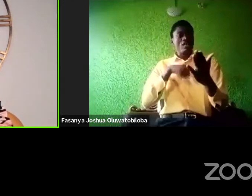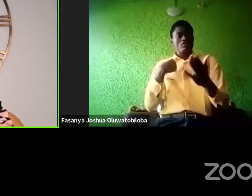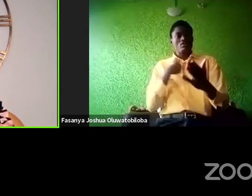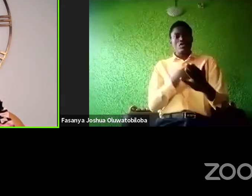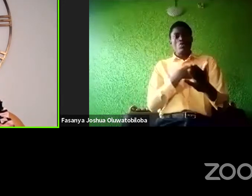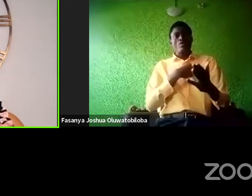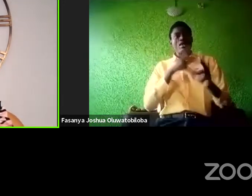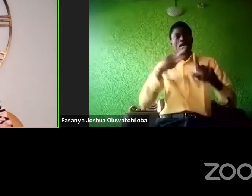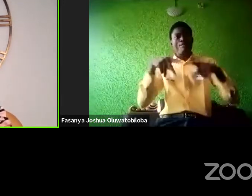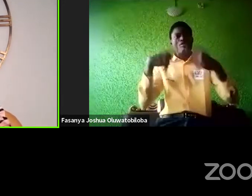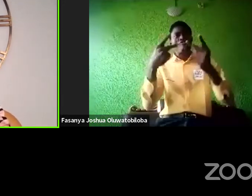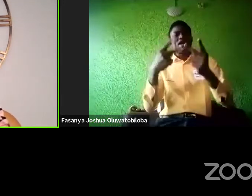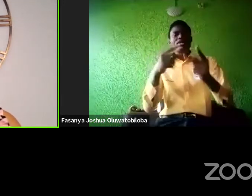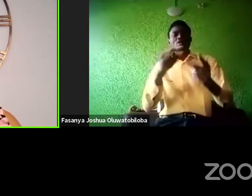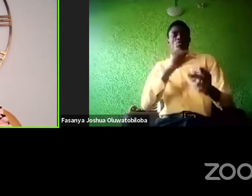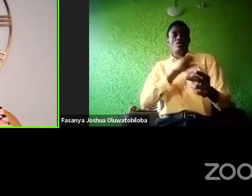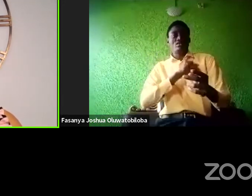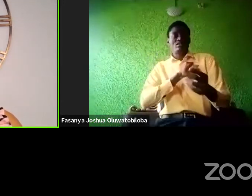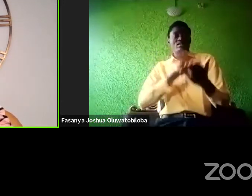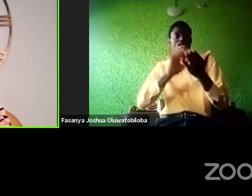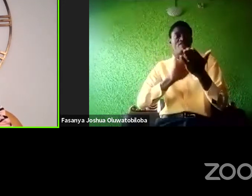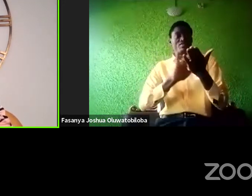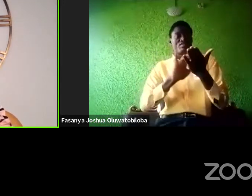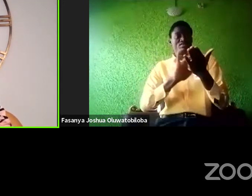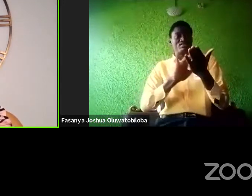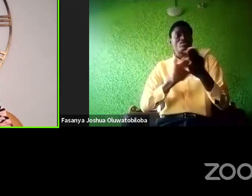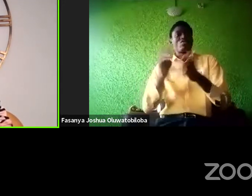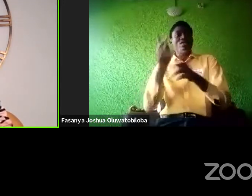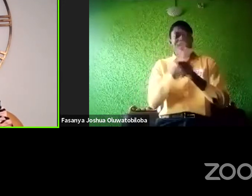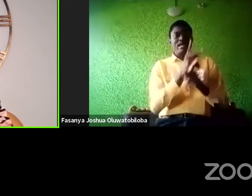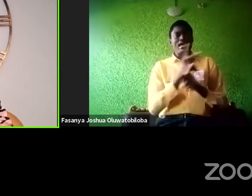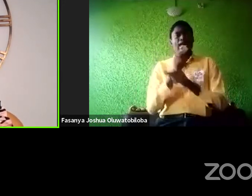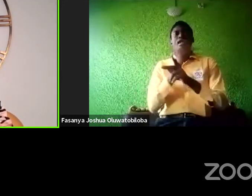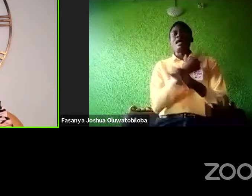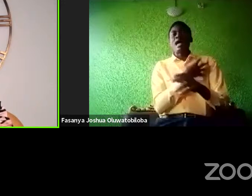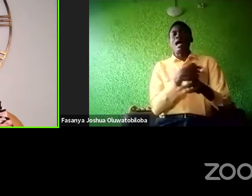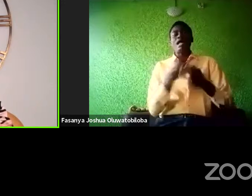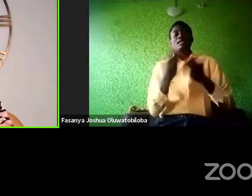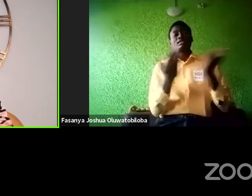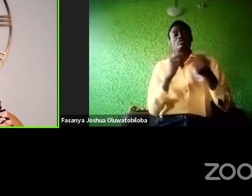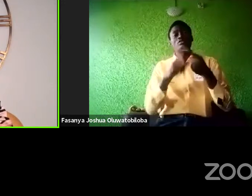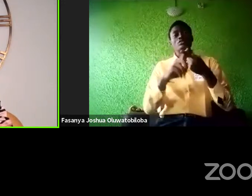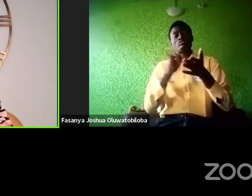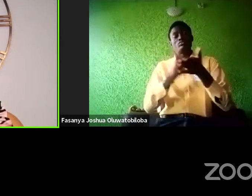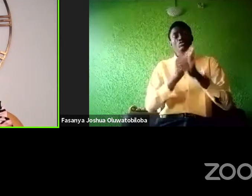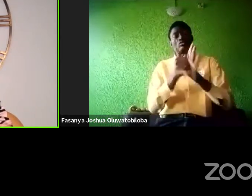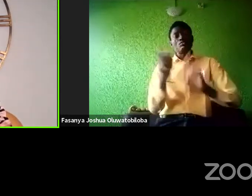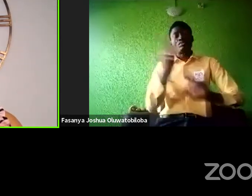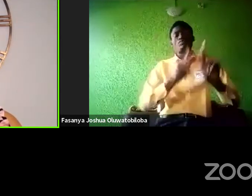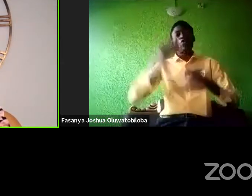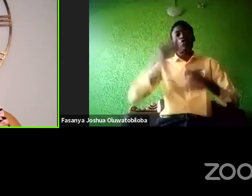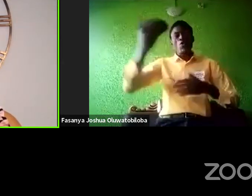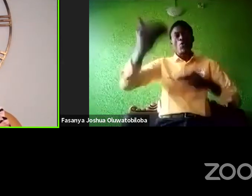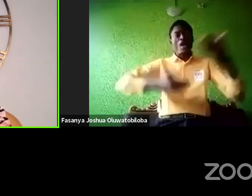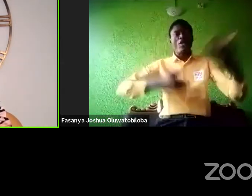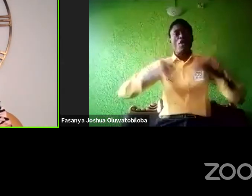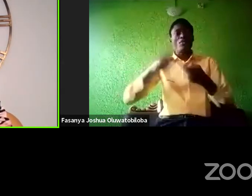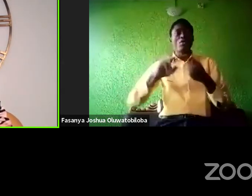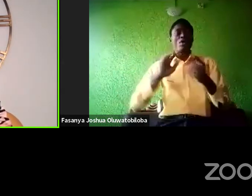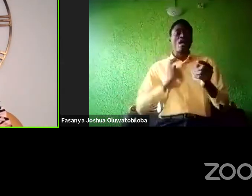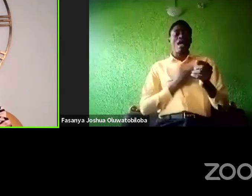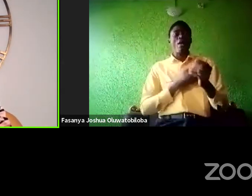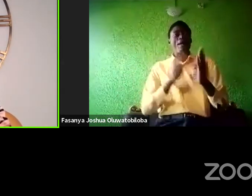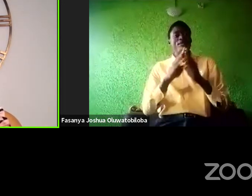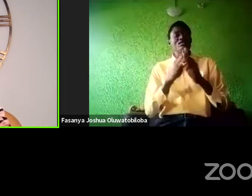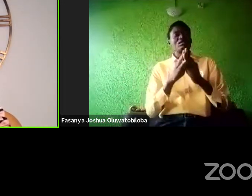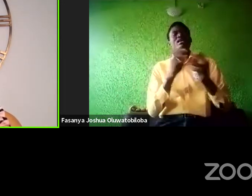care and services to those people. I want to say welcome to our timeline. Welcome. It's a very good morning to be alive. We want to